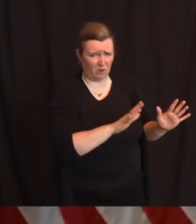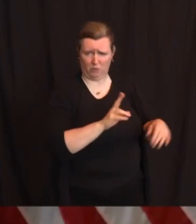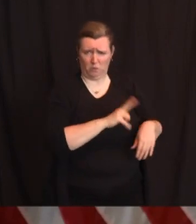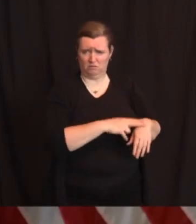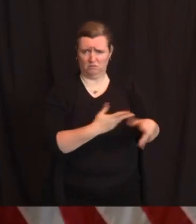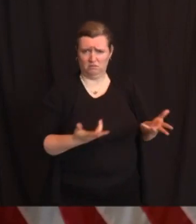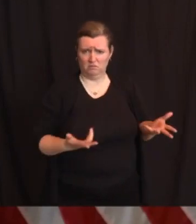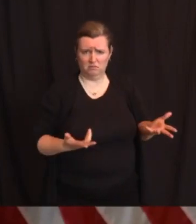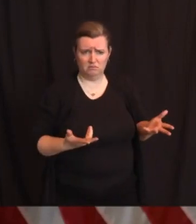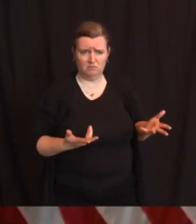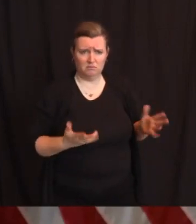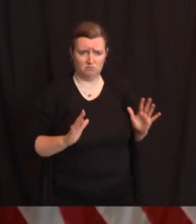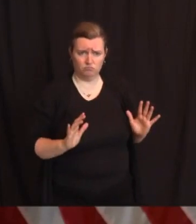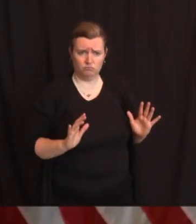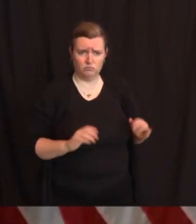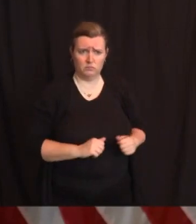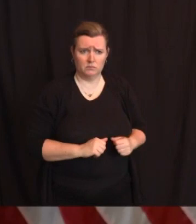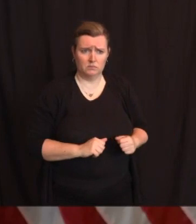what it should be. So